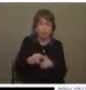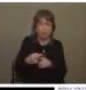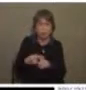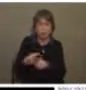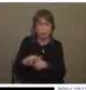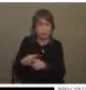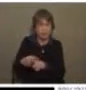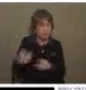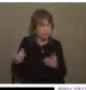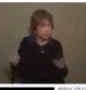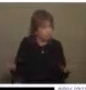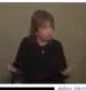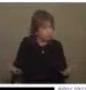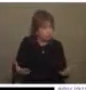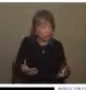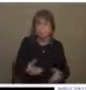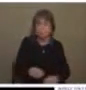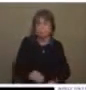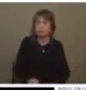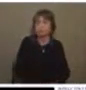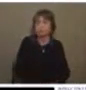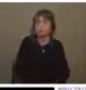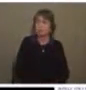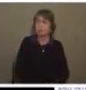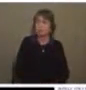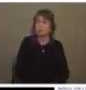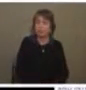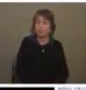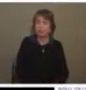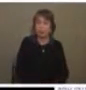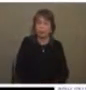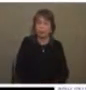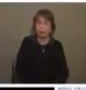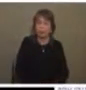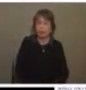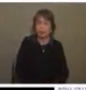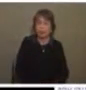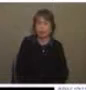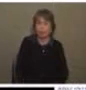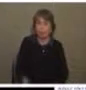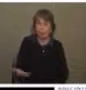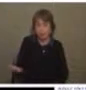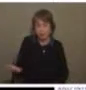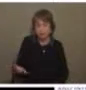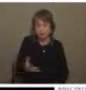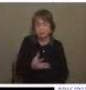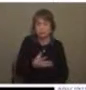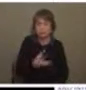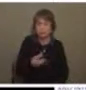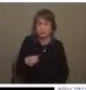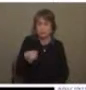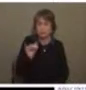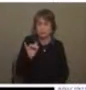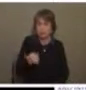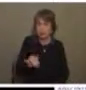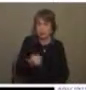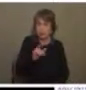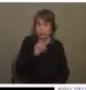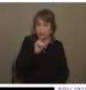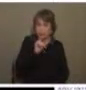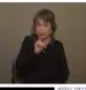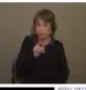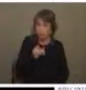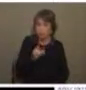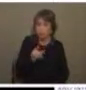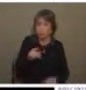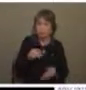on a regular basis. You tell me whether $138 per month plus some other loose change programs will really add up to an incentive to stay